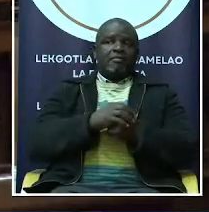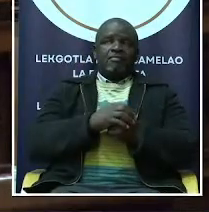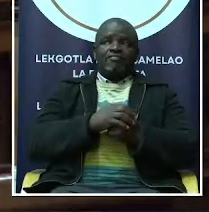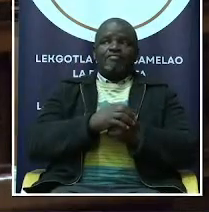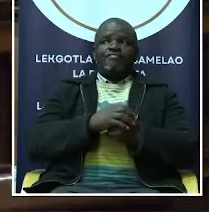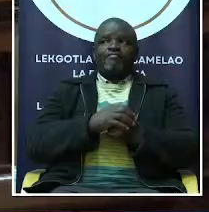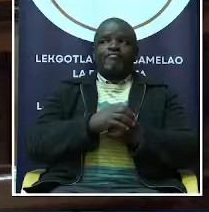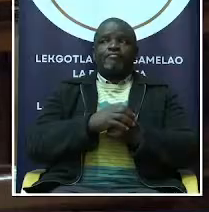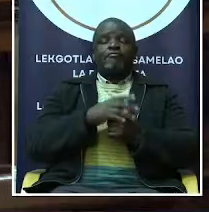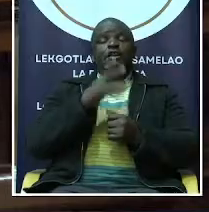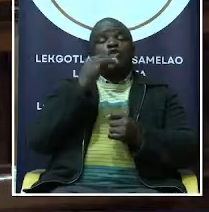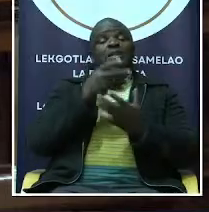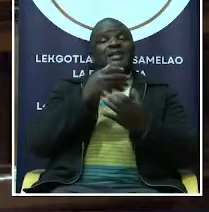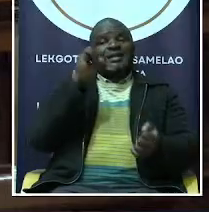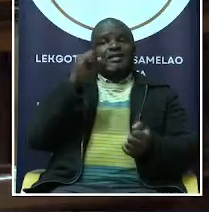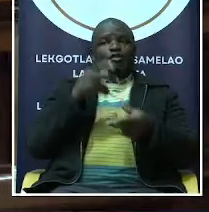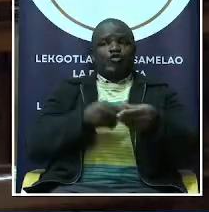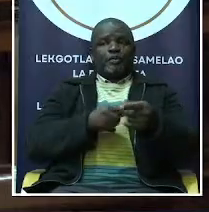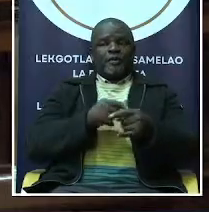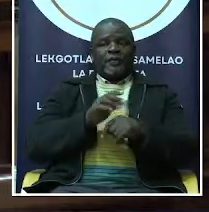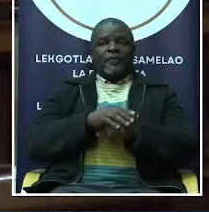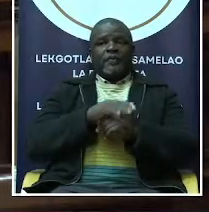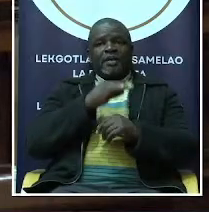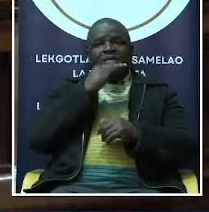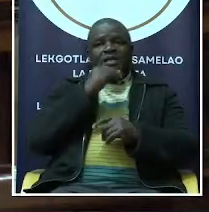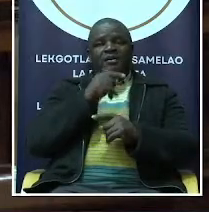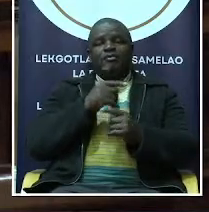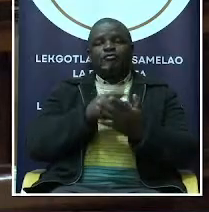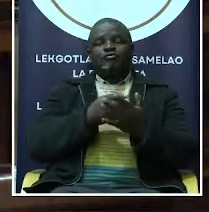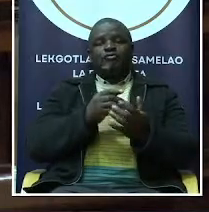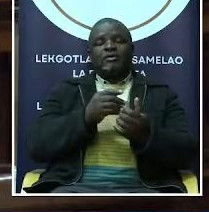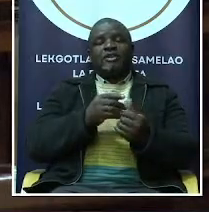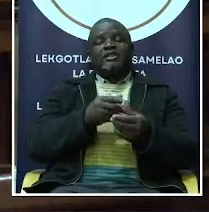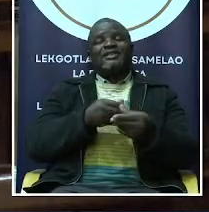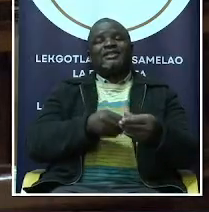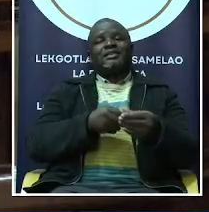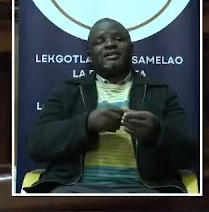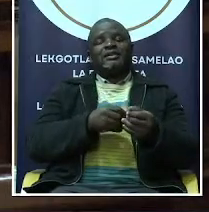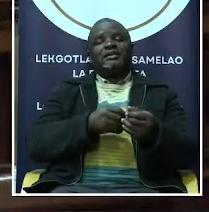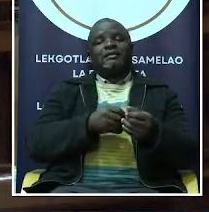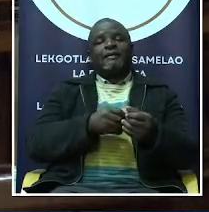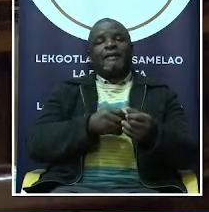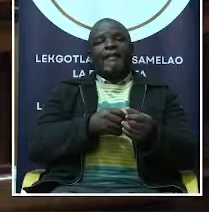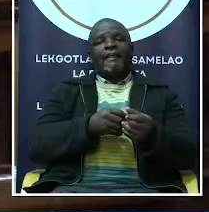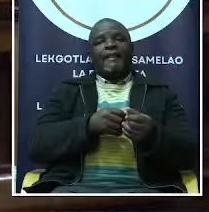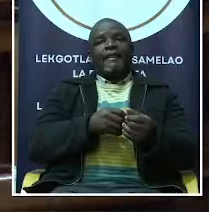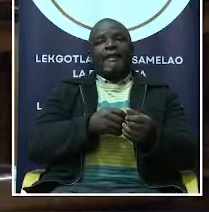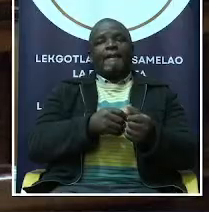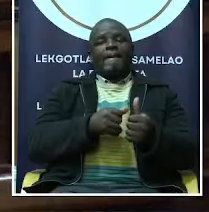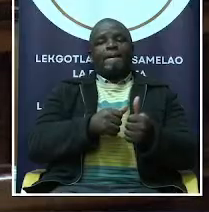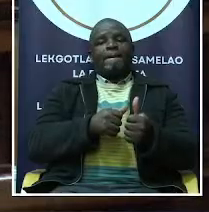The Student Charter, it's a charter that, it's a document that is